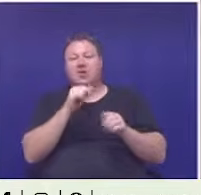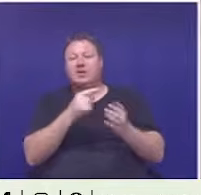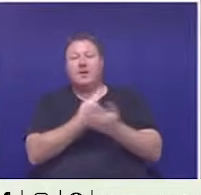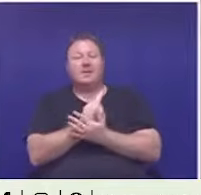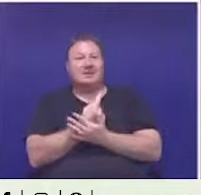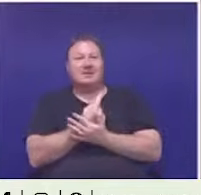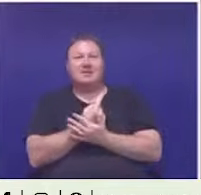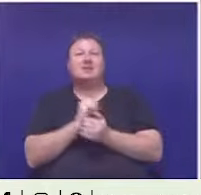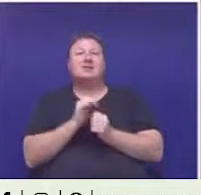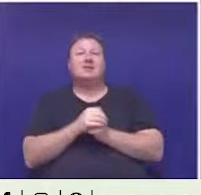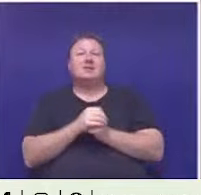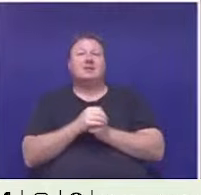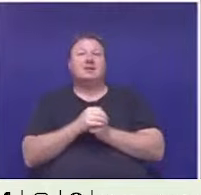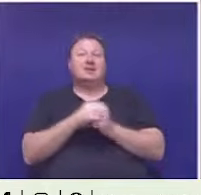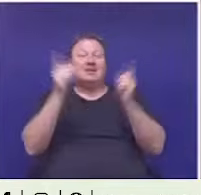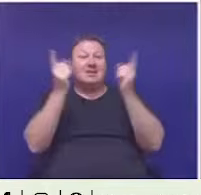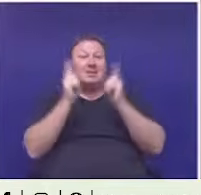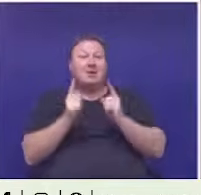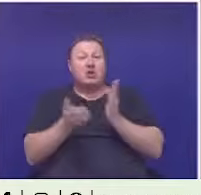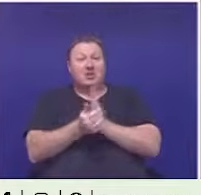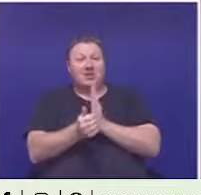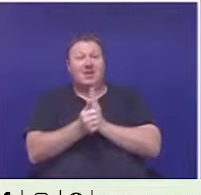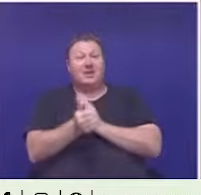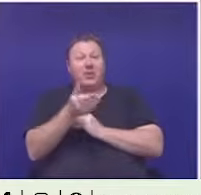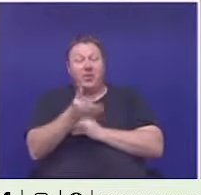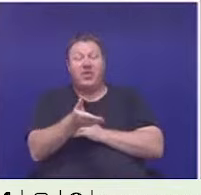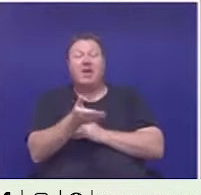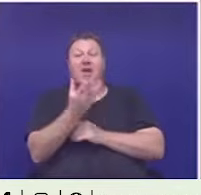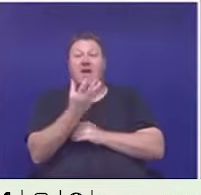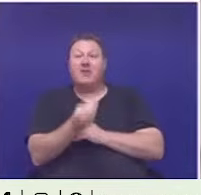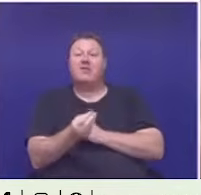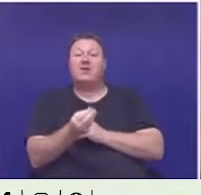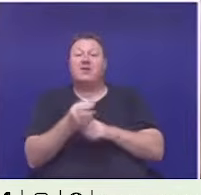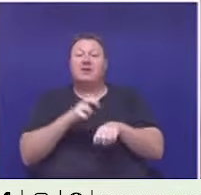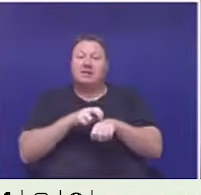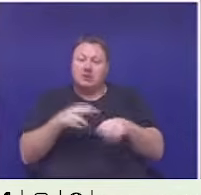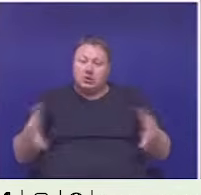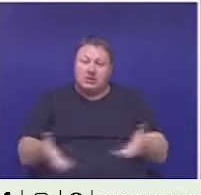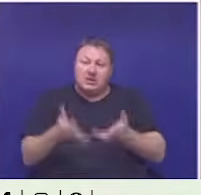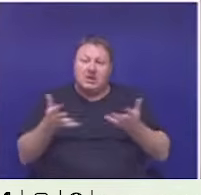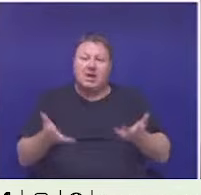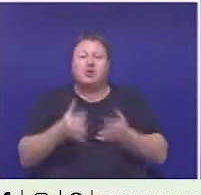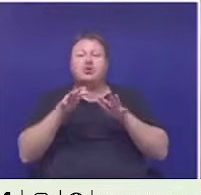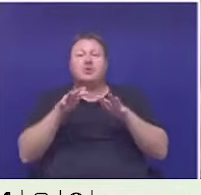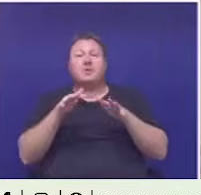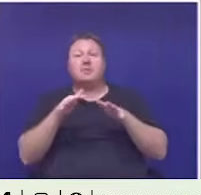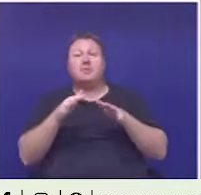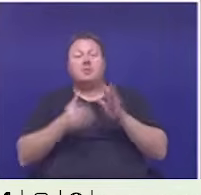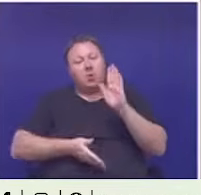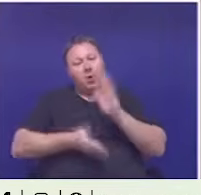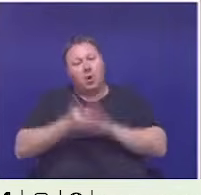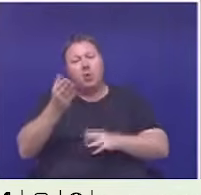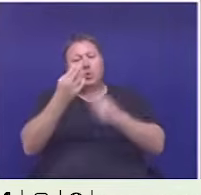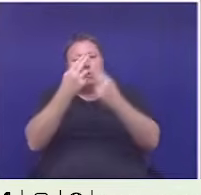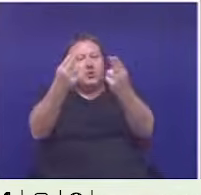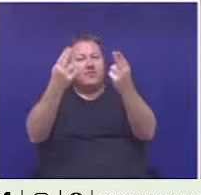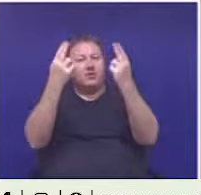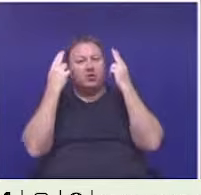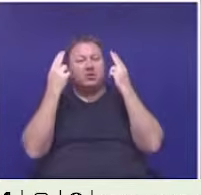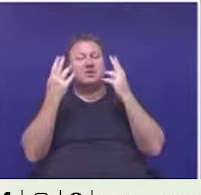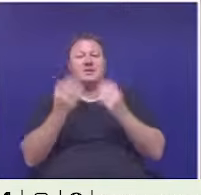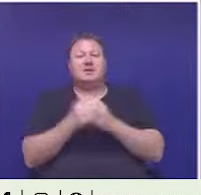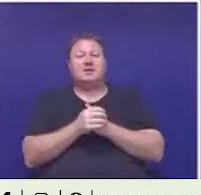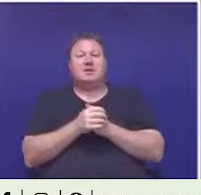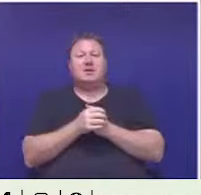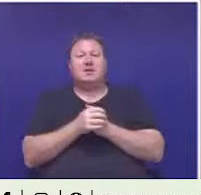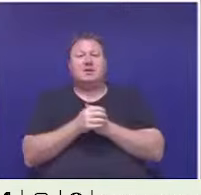teaching is a specialized skill. We've got to incentivize people to go to university, to go to institutions of higher